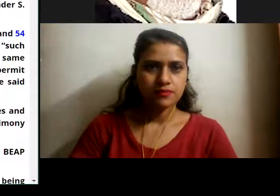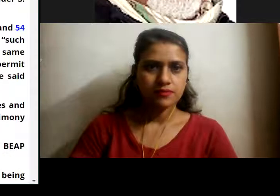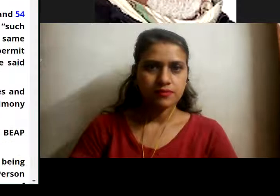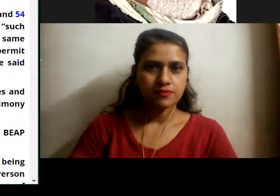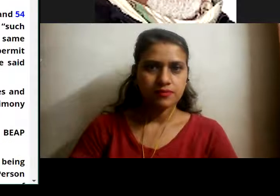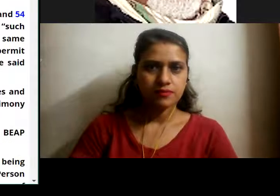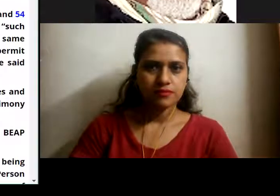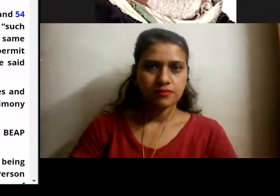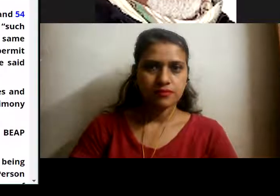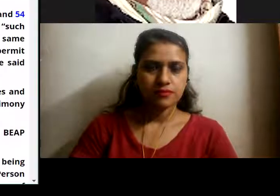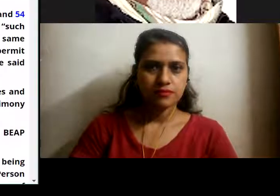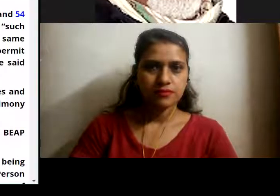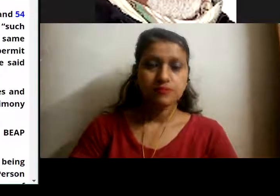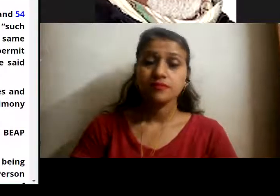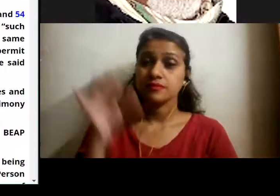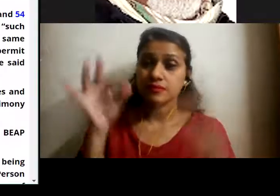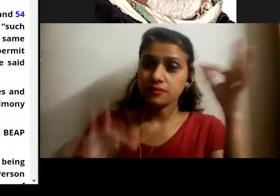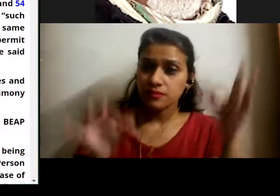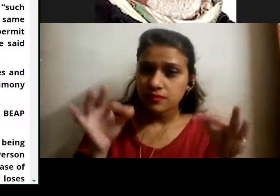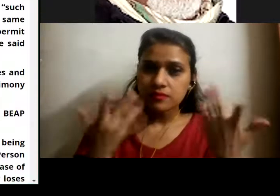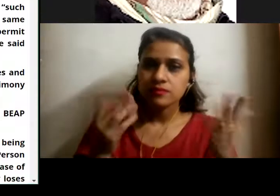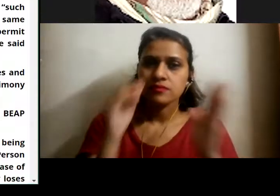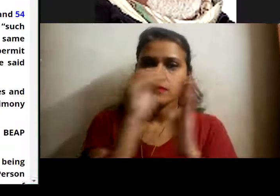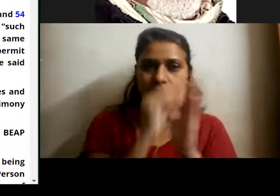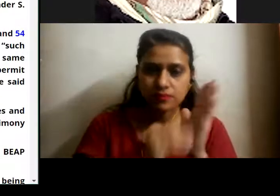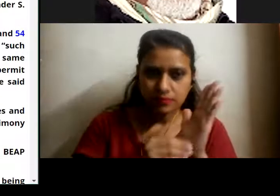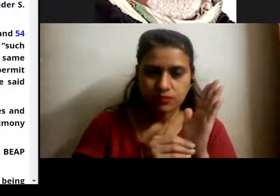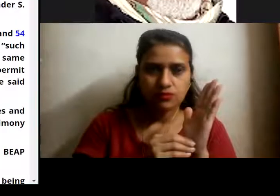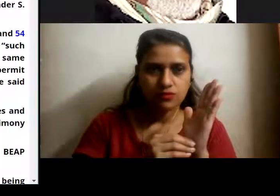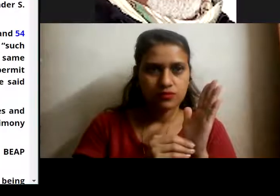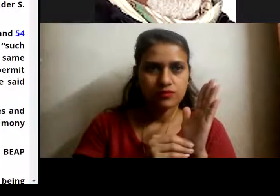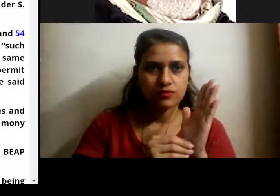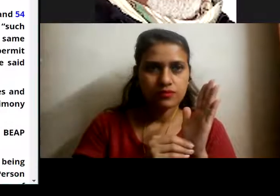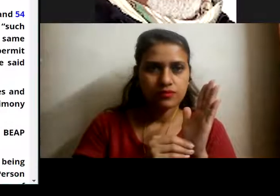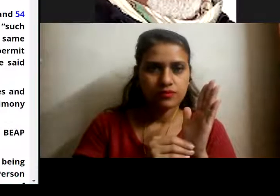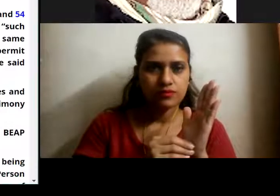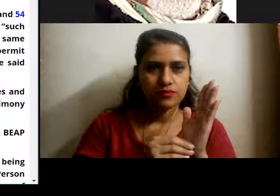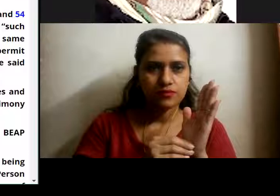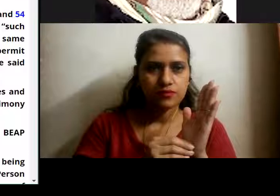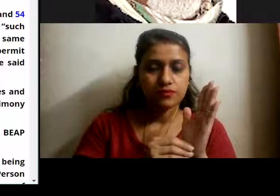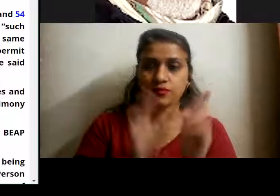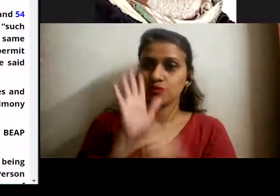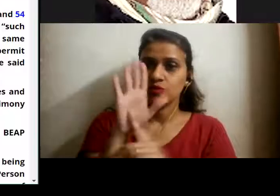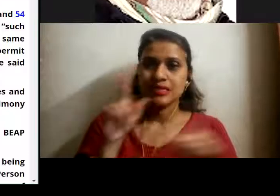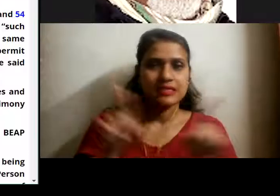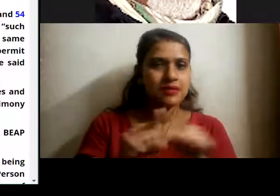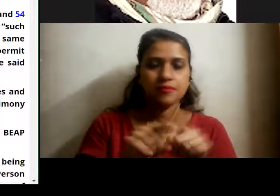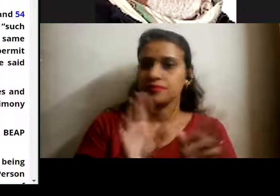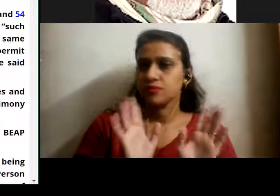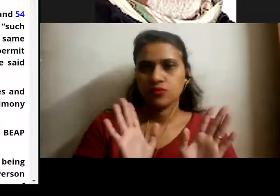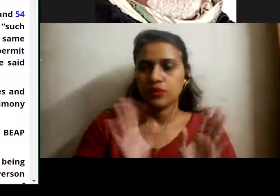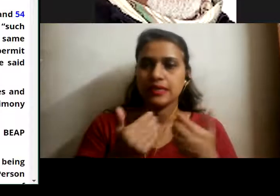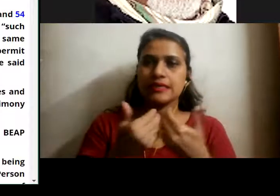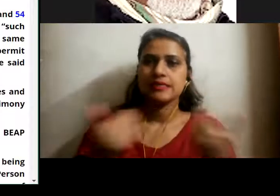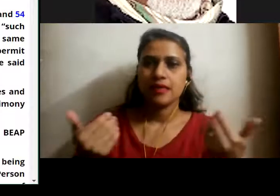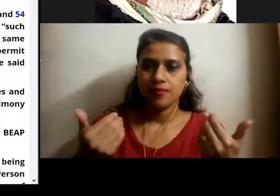the analysis of the judgment given, and this is not how a judgment looks when it comes out. They